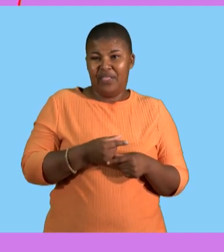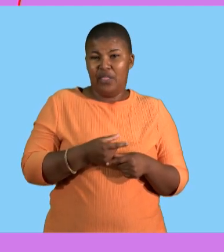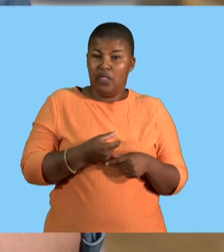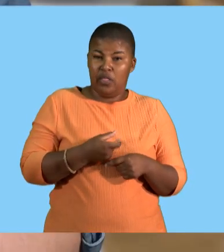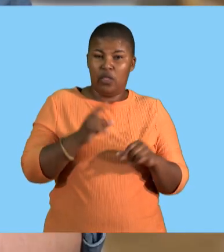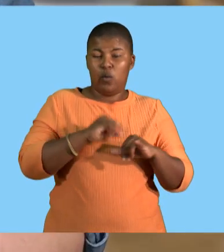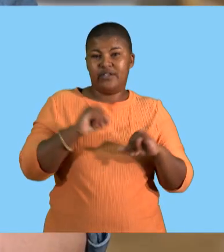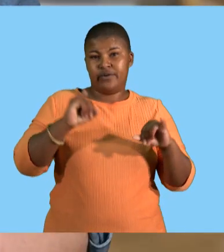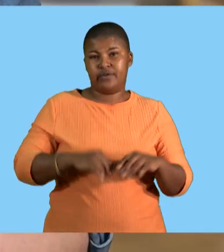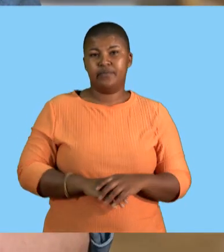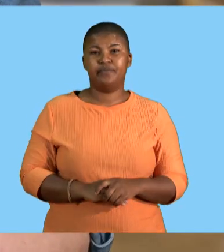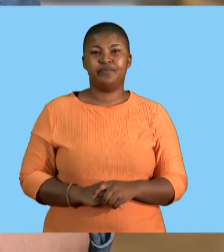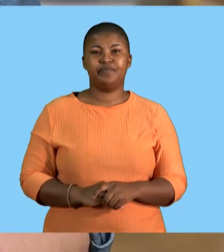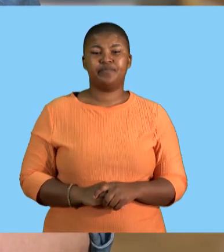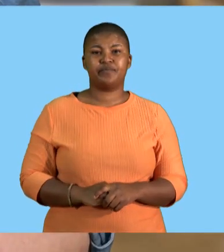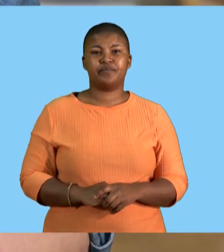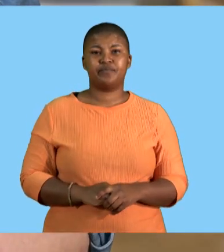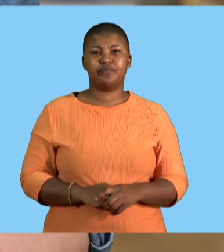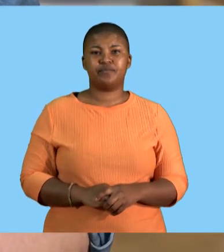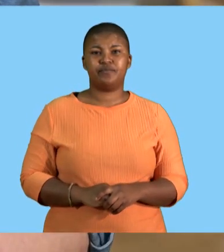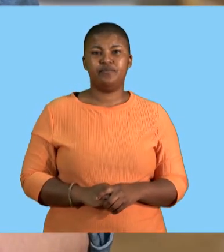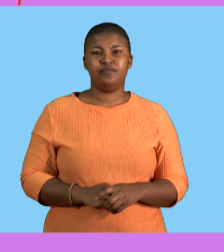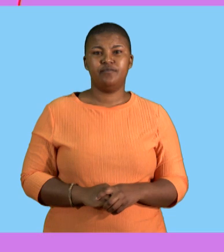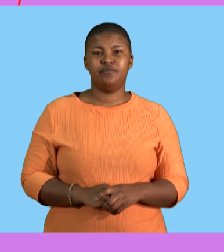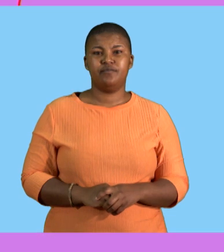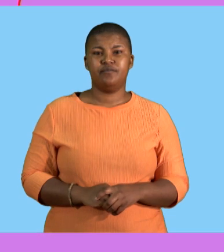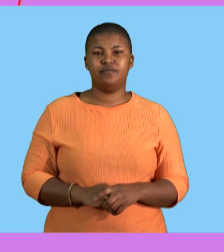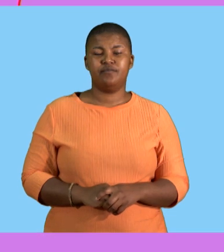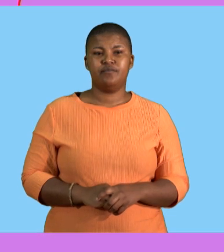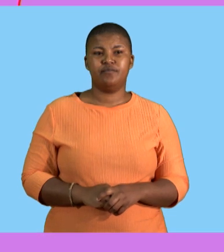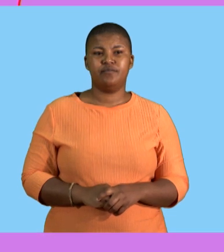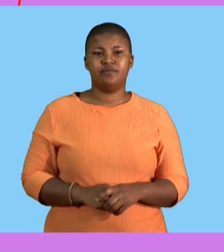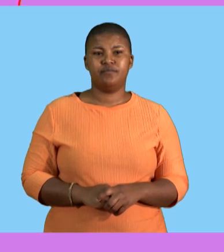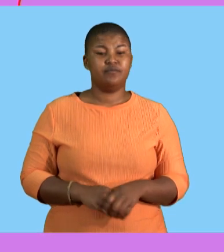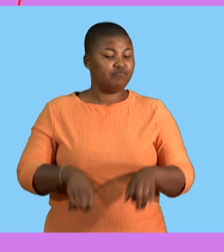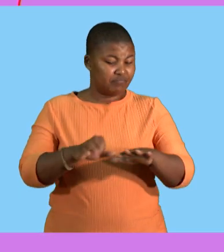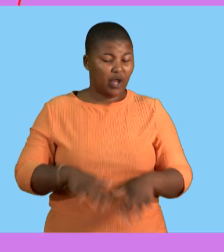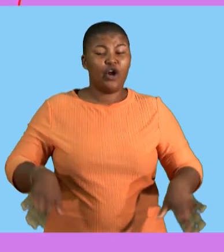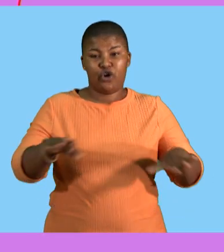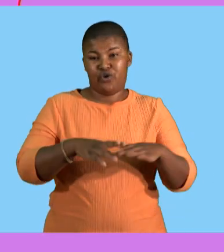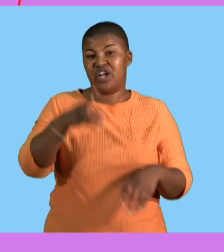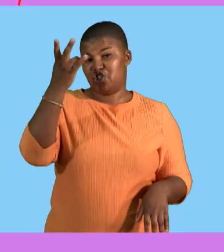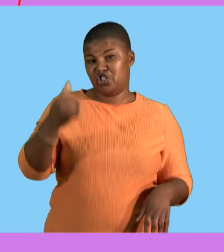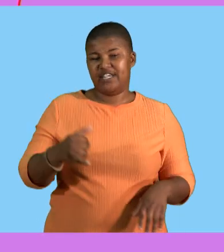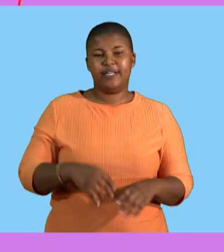meter. But let's look at the area. The area then would have been